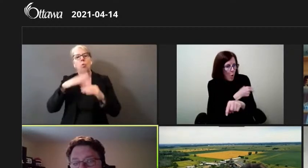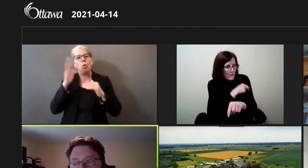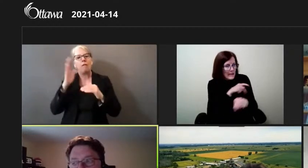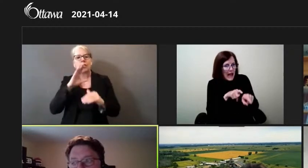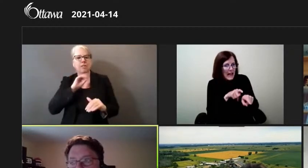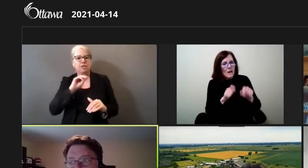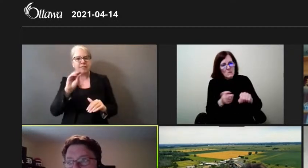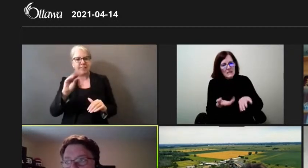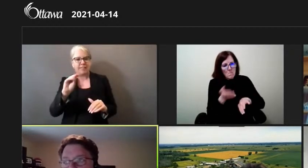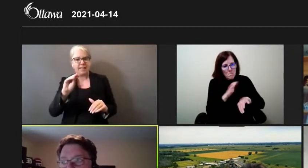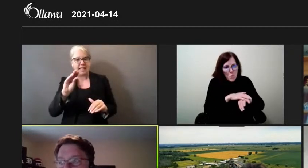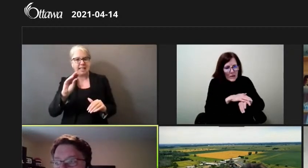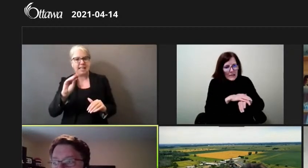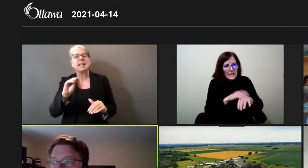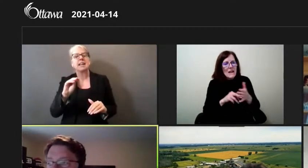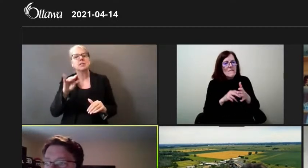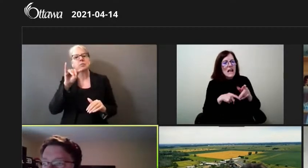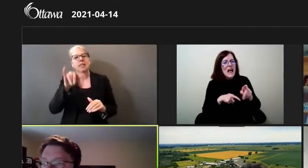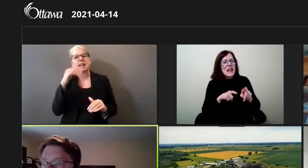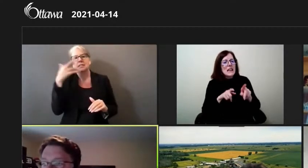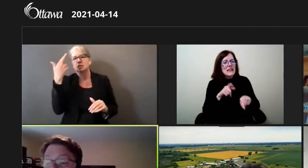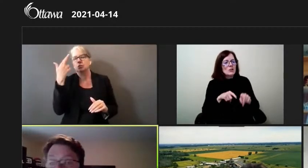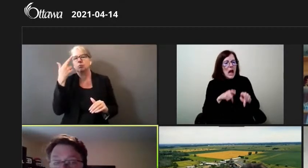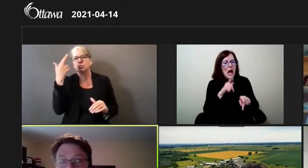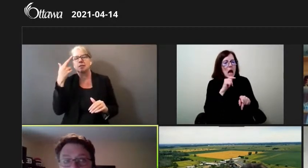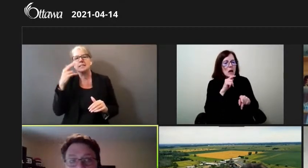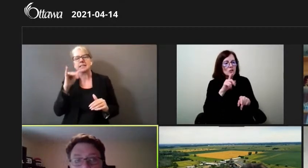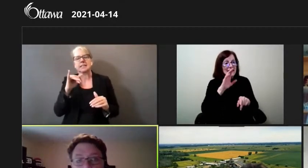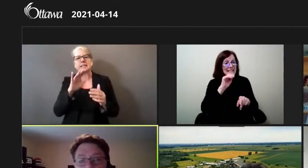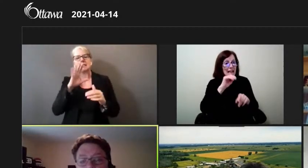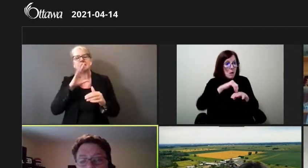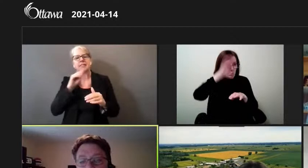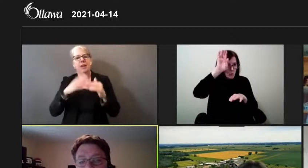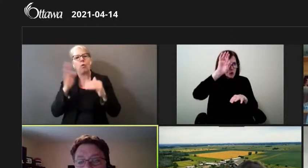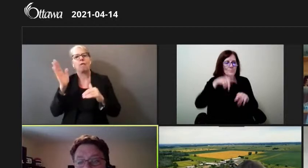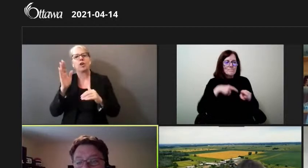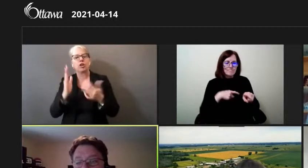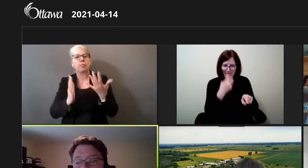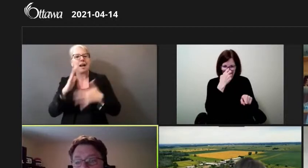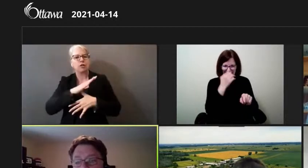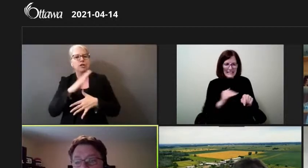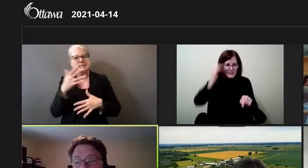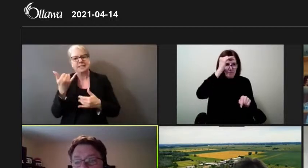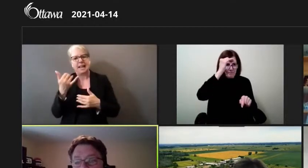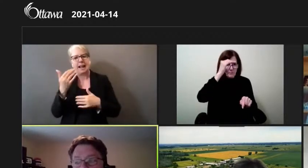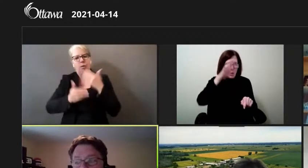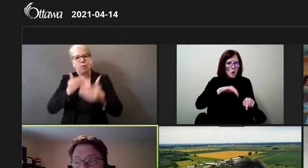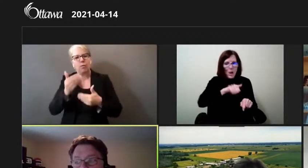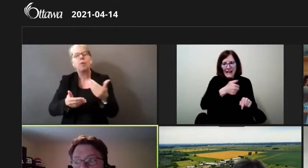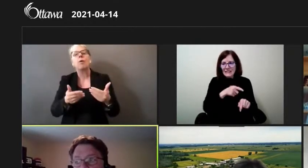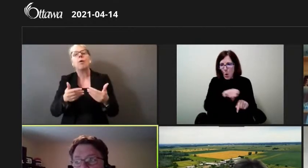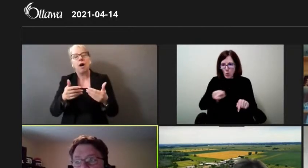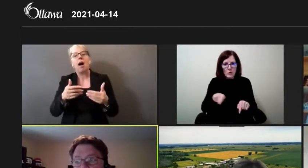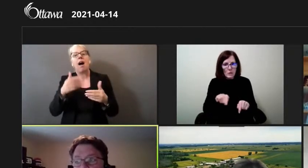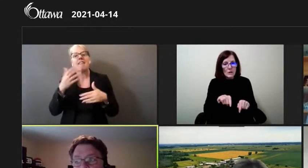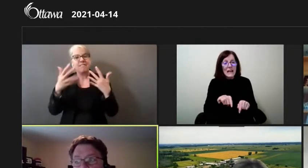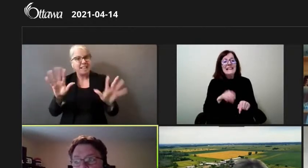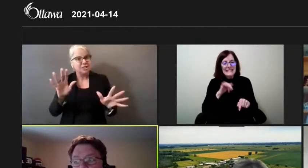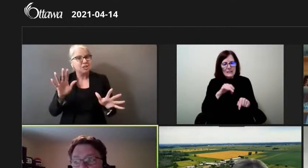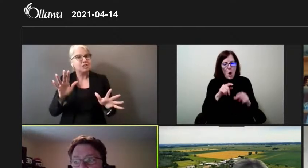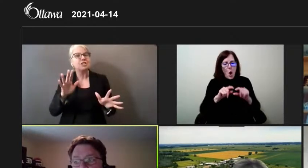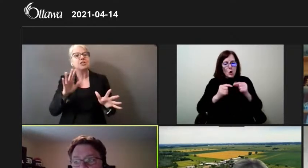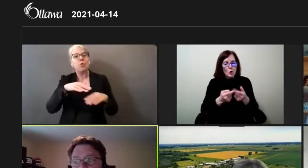so that's why that group has been prioritized, and we're working through that. And I think once we work through that and we have